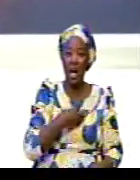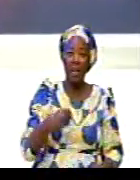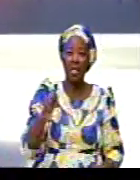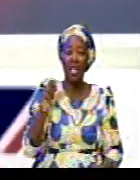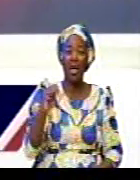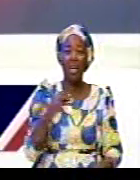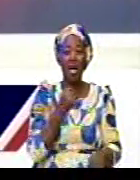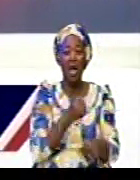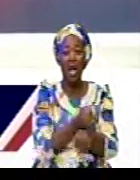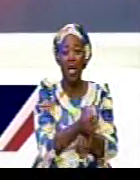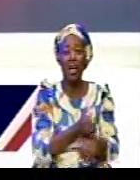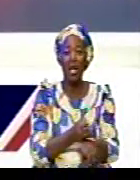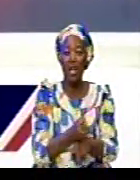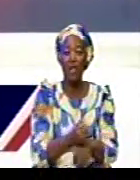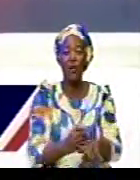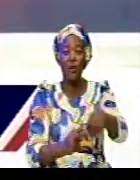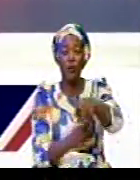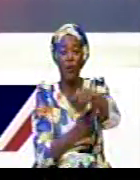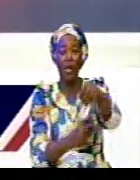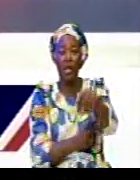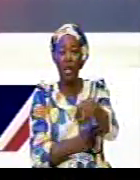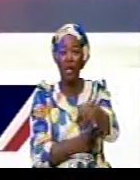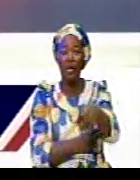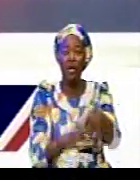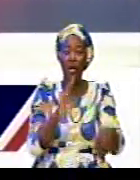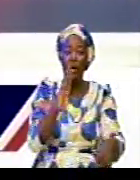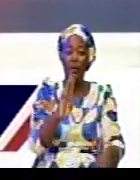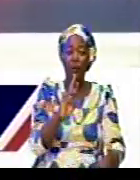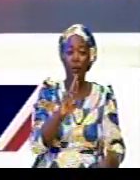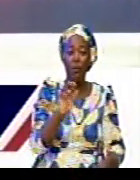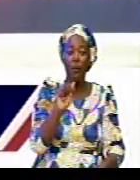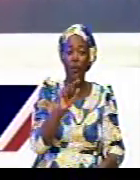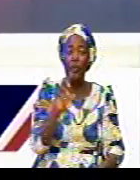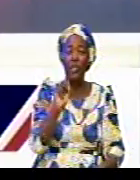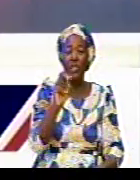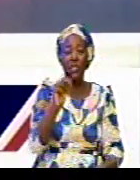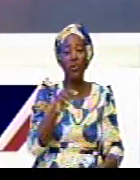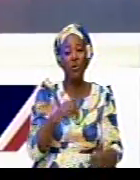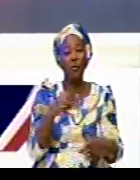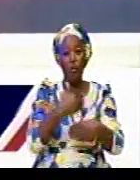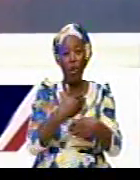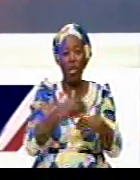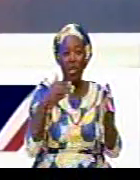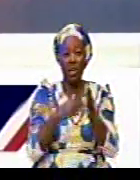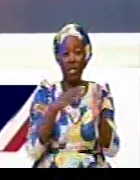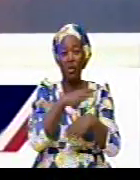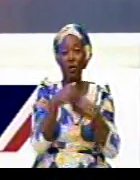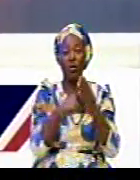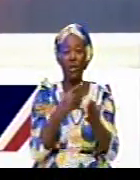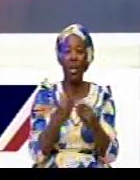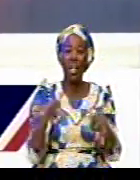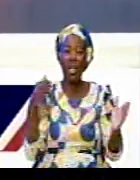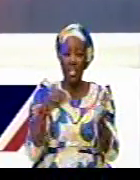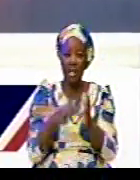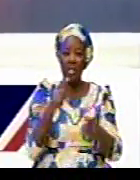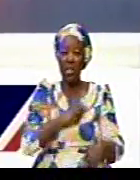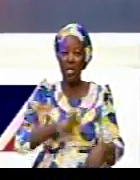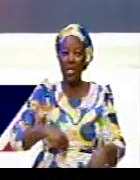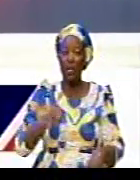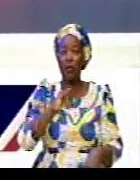city and an iron pillar, bracing walls against the whole